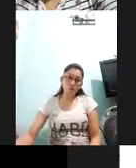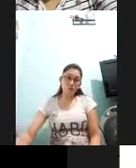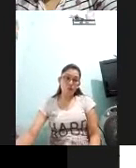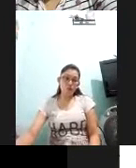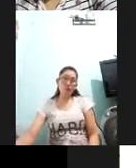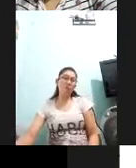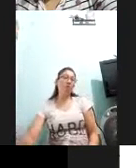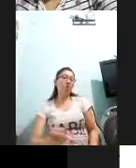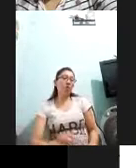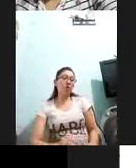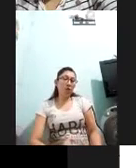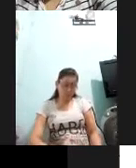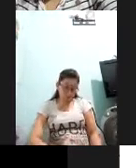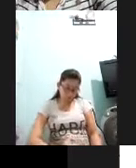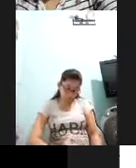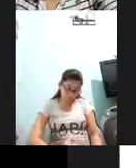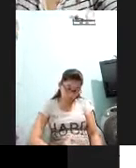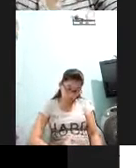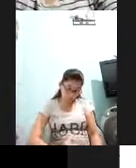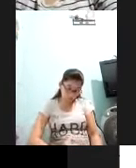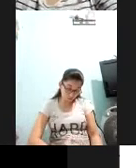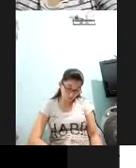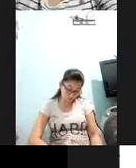Y-A-M-I-L-E-G-H. Very good. Beatriz?